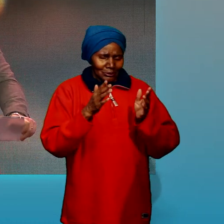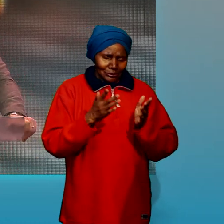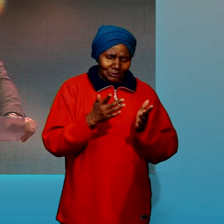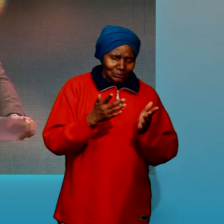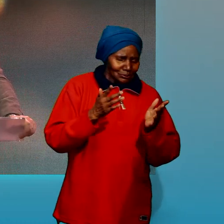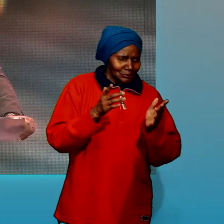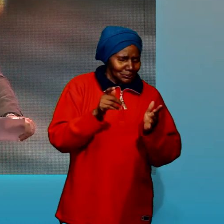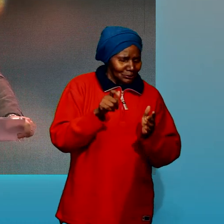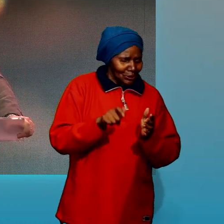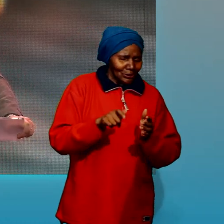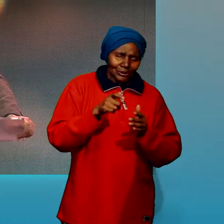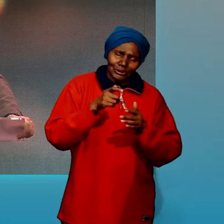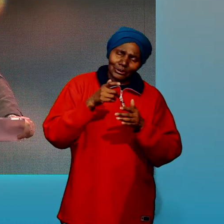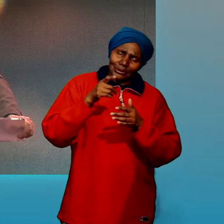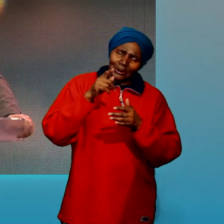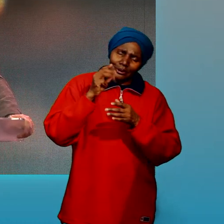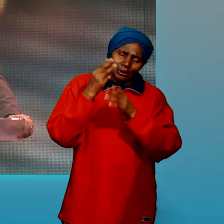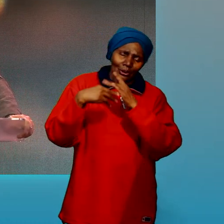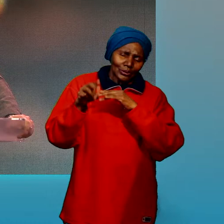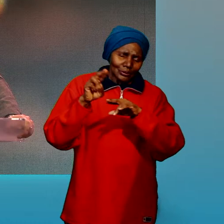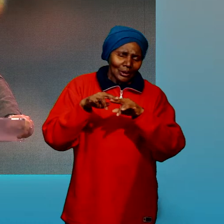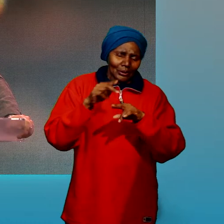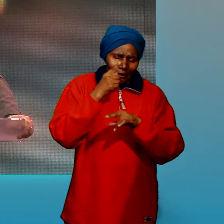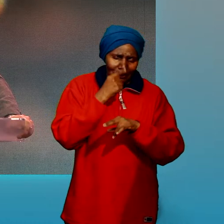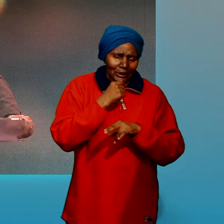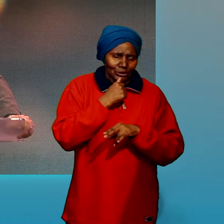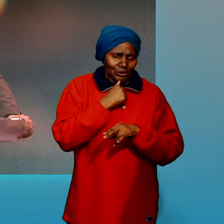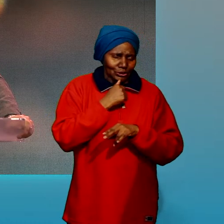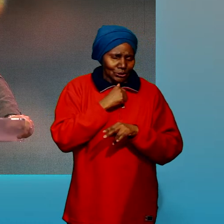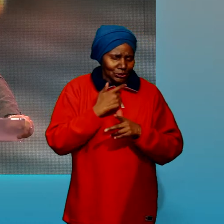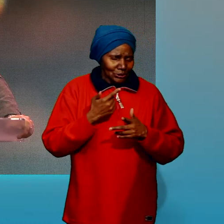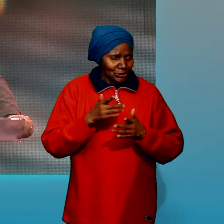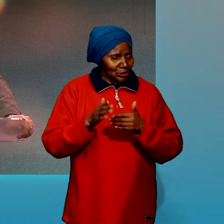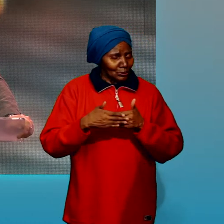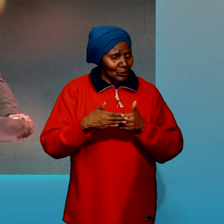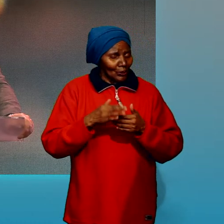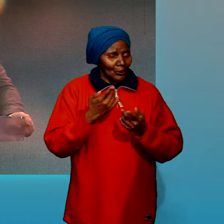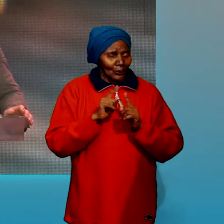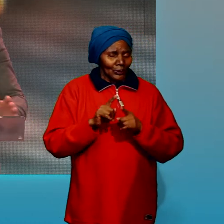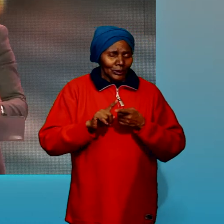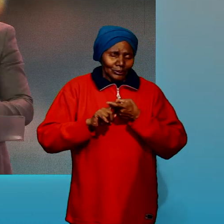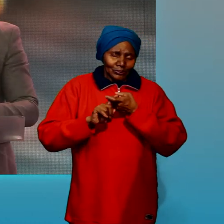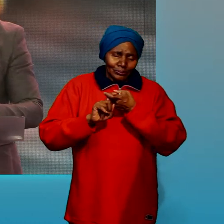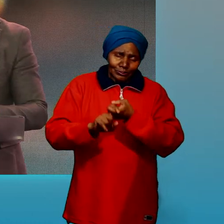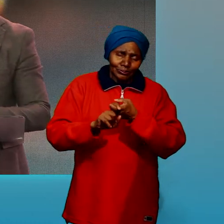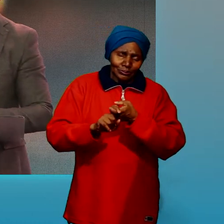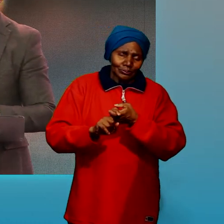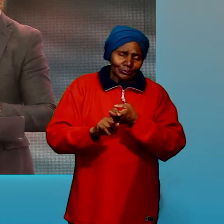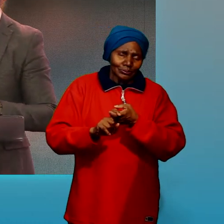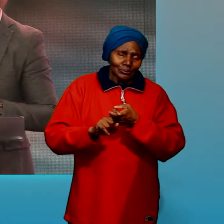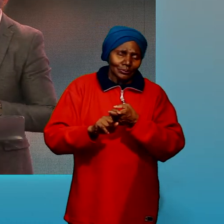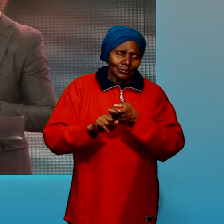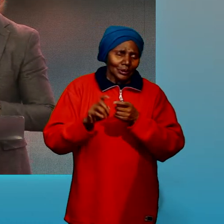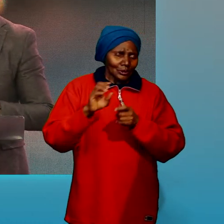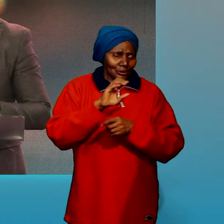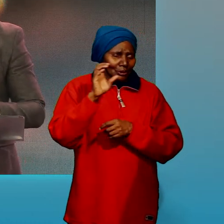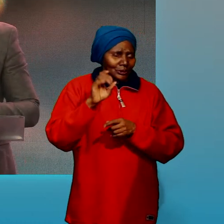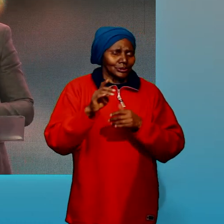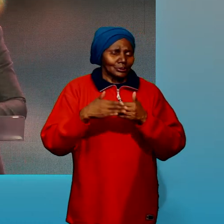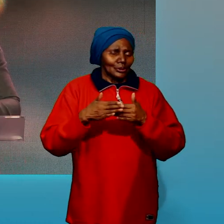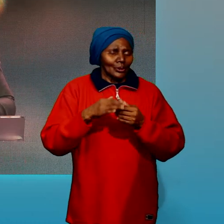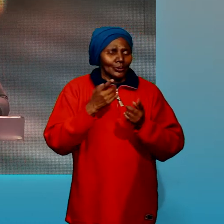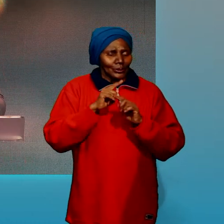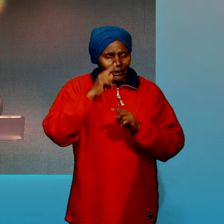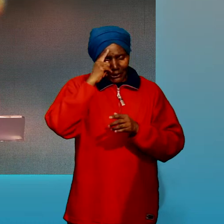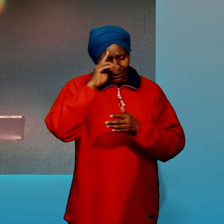Joy. The more we abide in Christ, the more we will experience his love, his joy, and